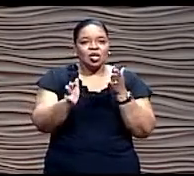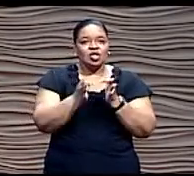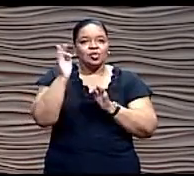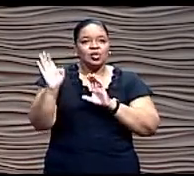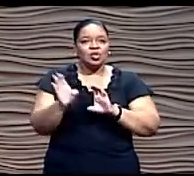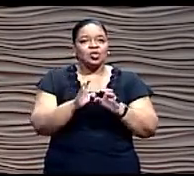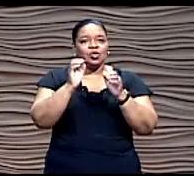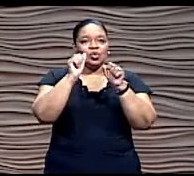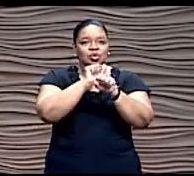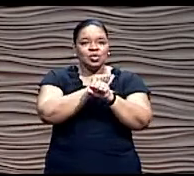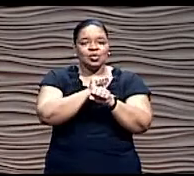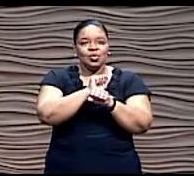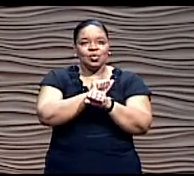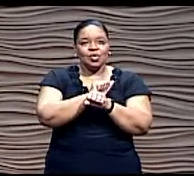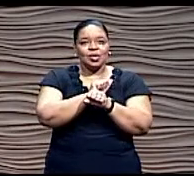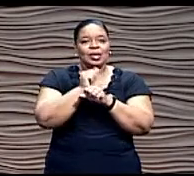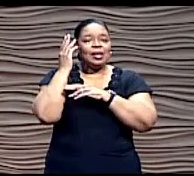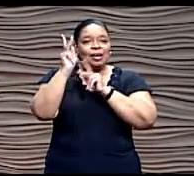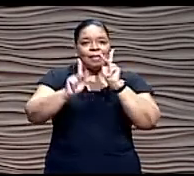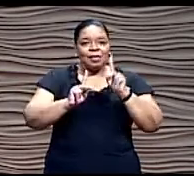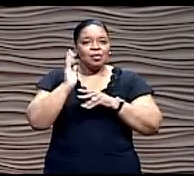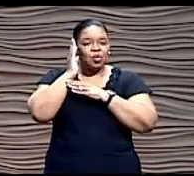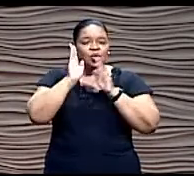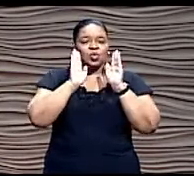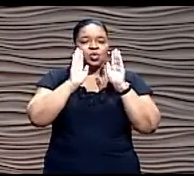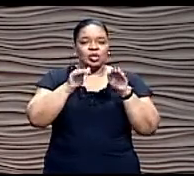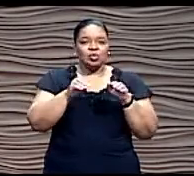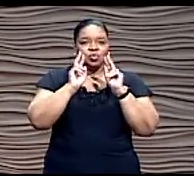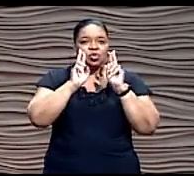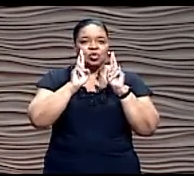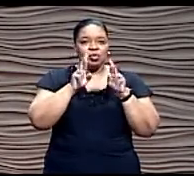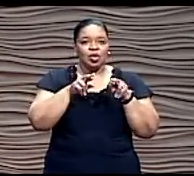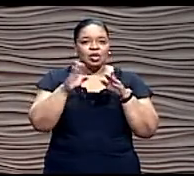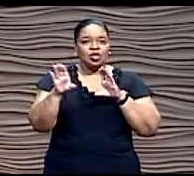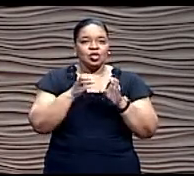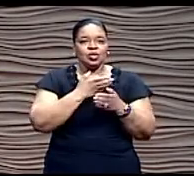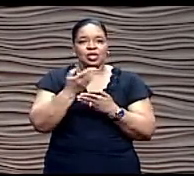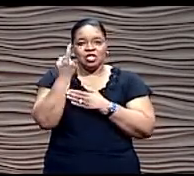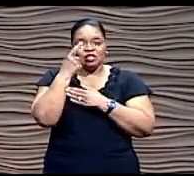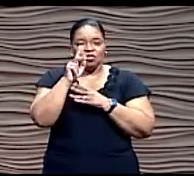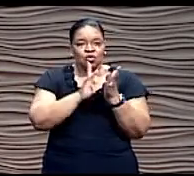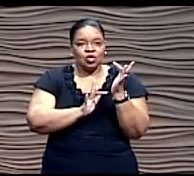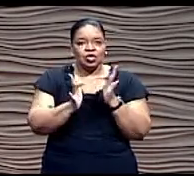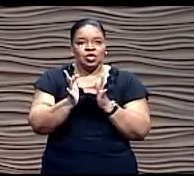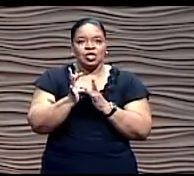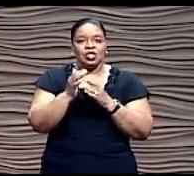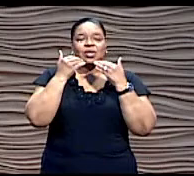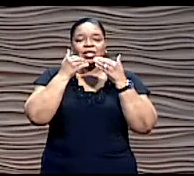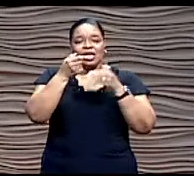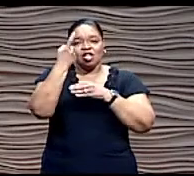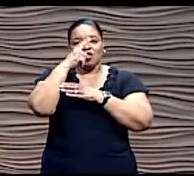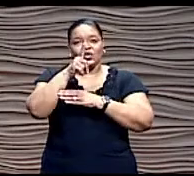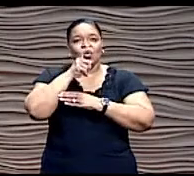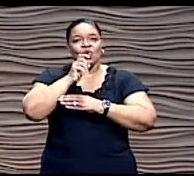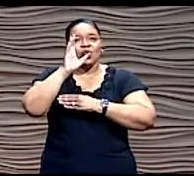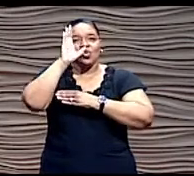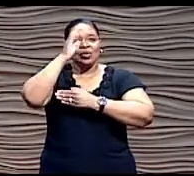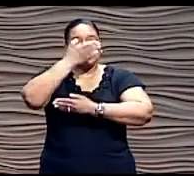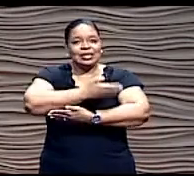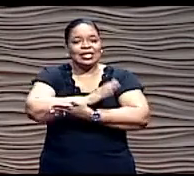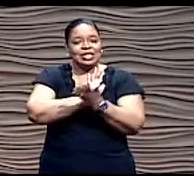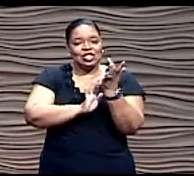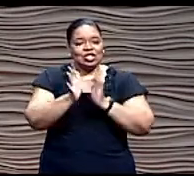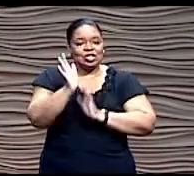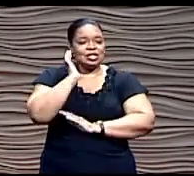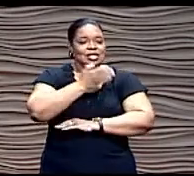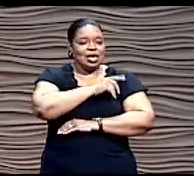will respond to make a decision for Jesus Christ. And we thank you for who your son Jesus is, our